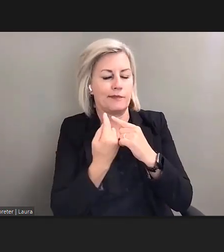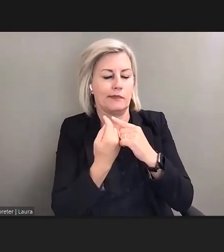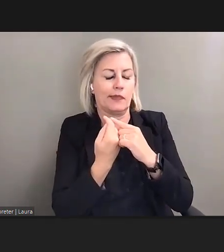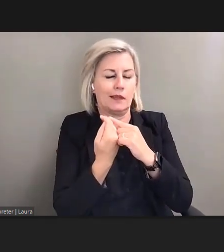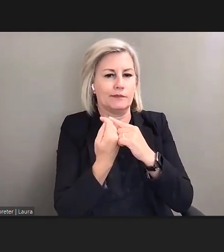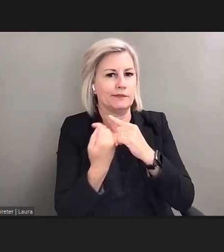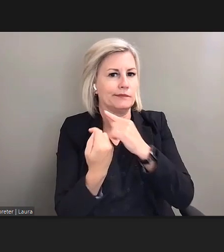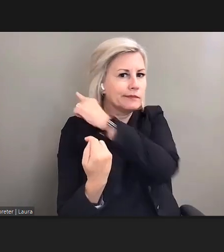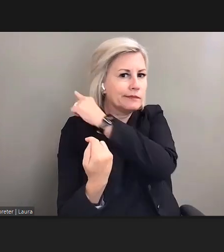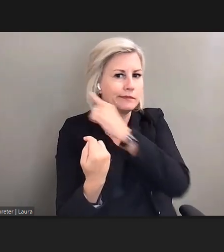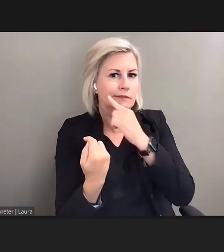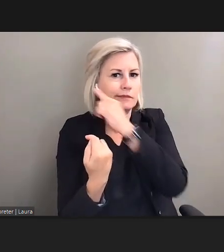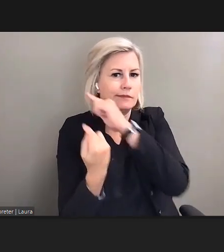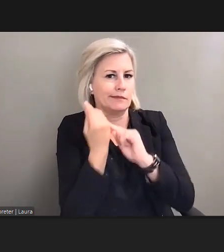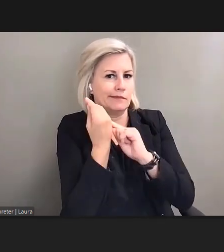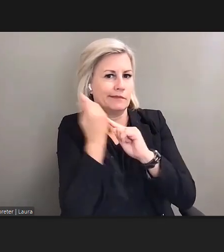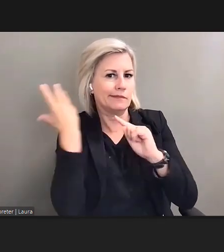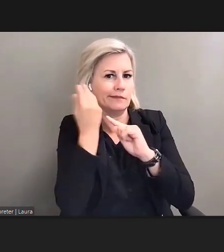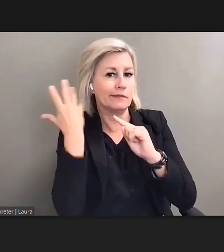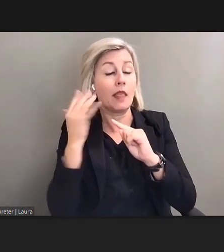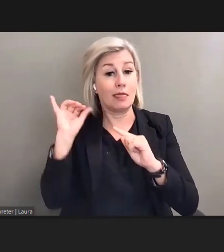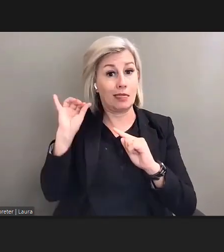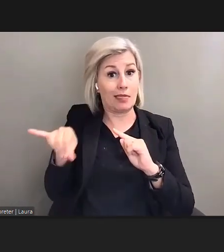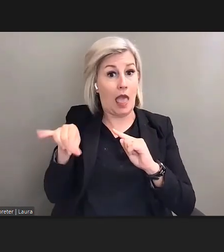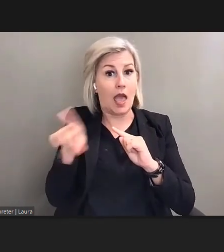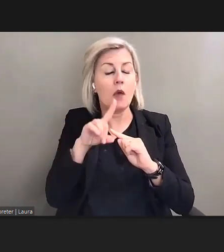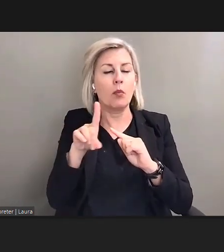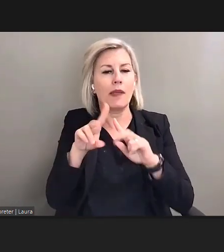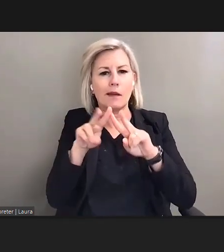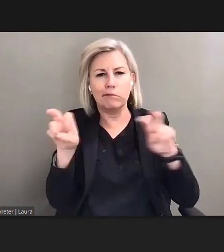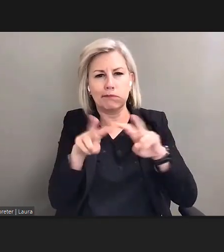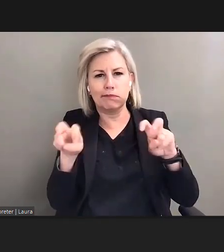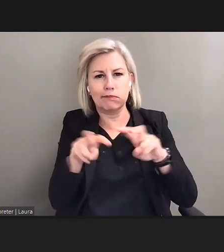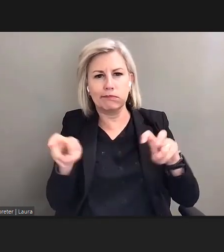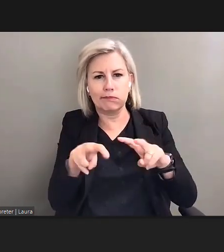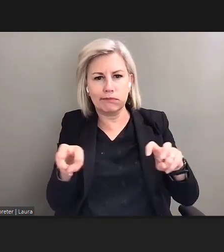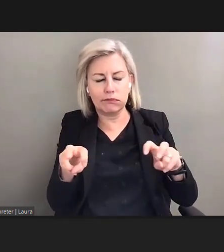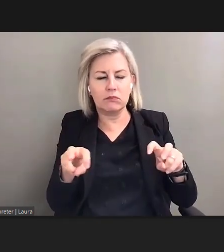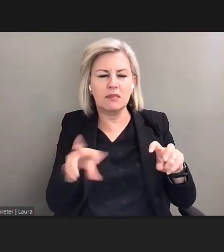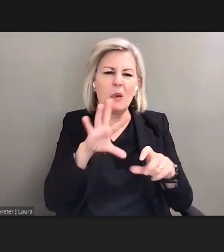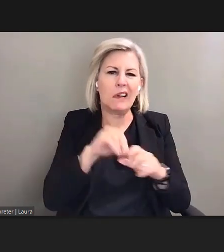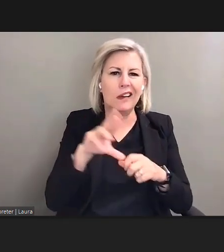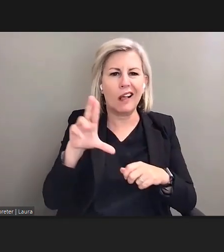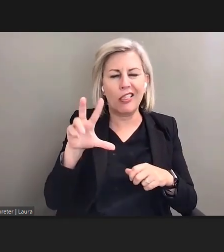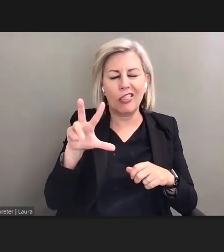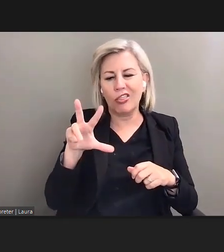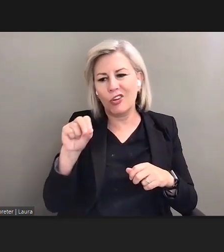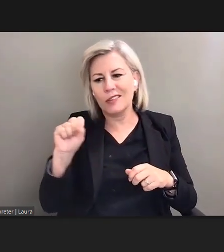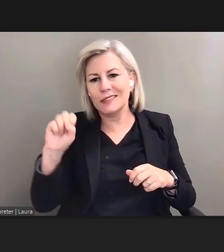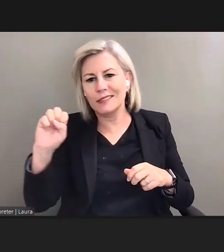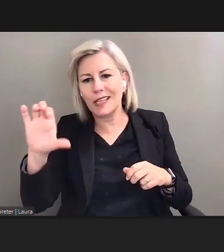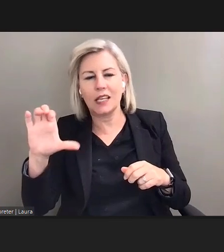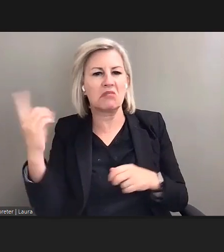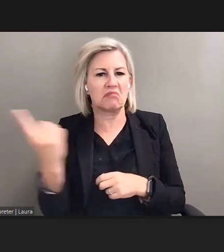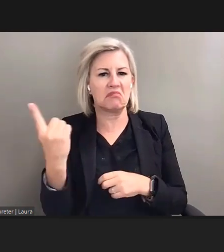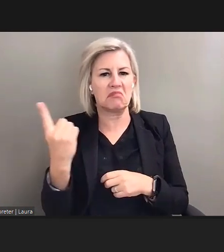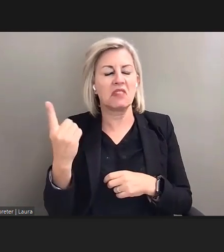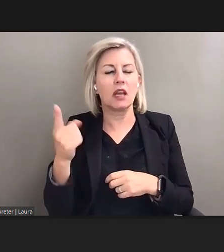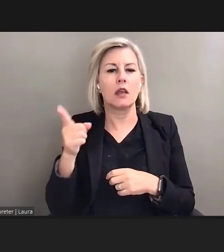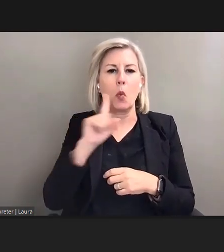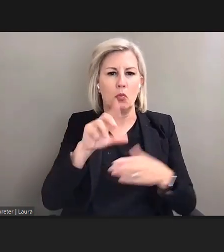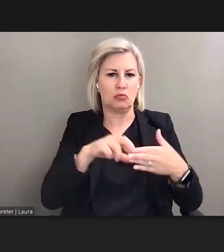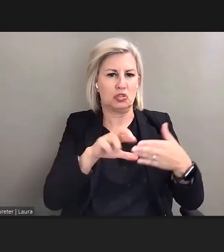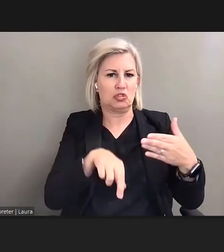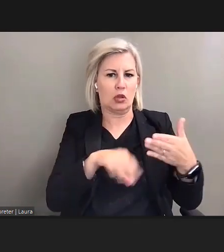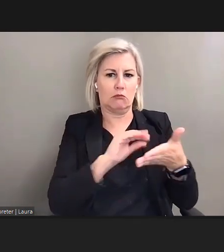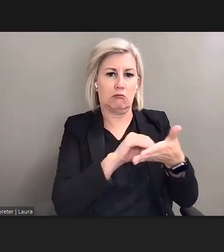emission is analyzed by the screening unit, and in approximately 30 seconds or so, a result will appear,